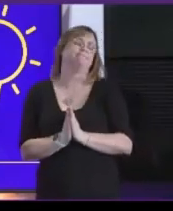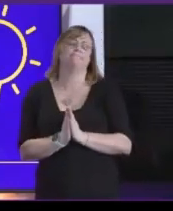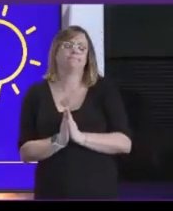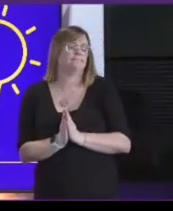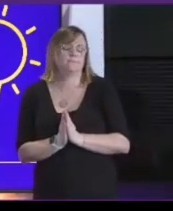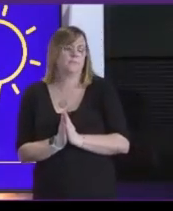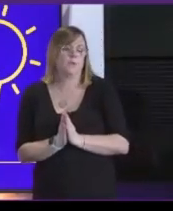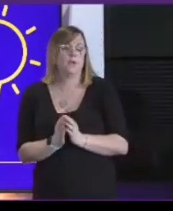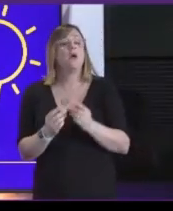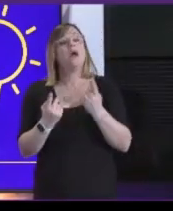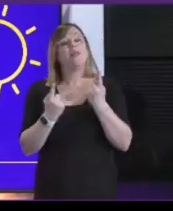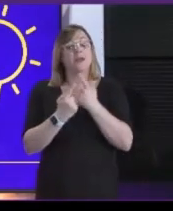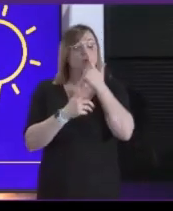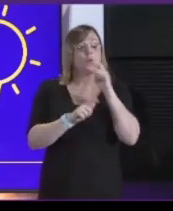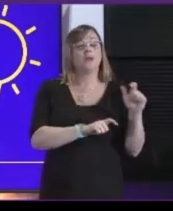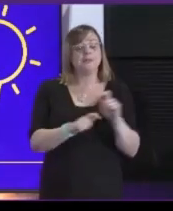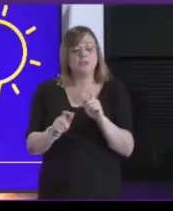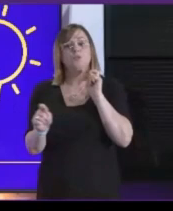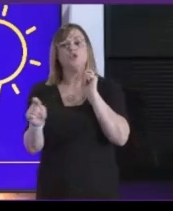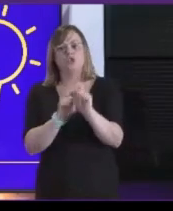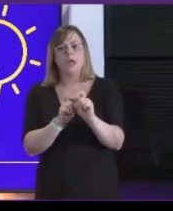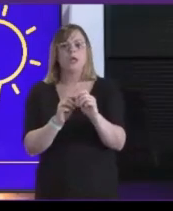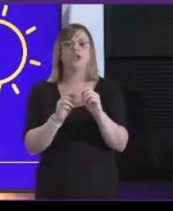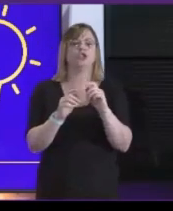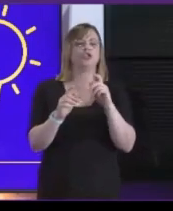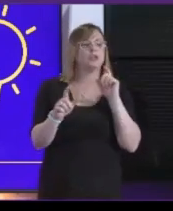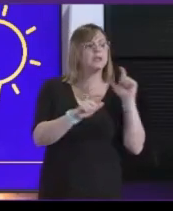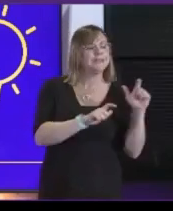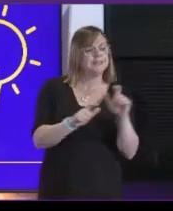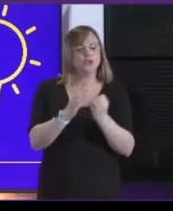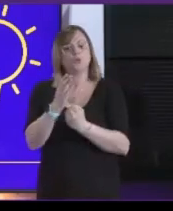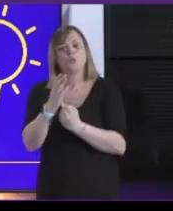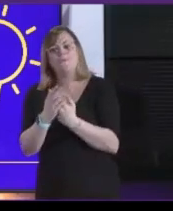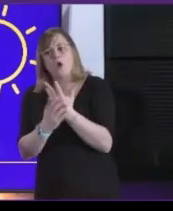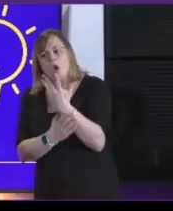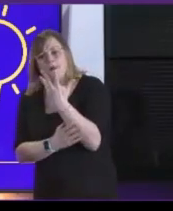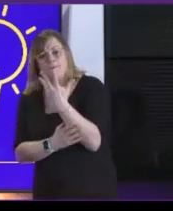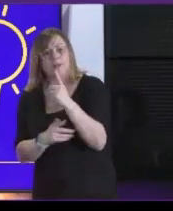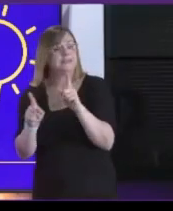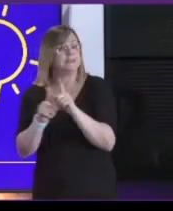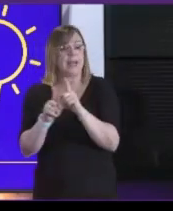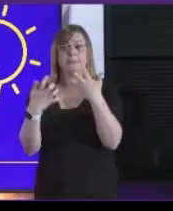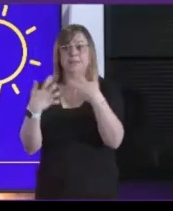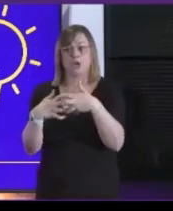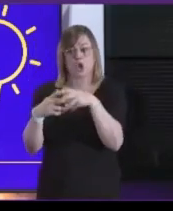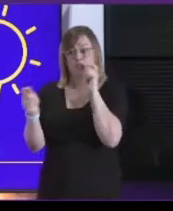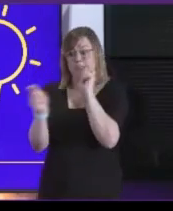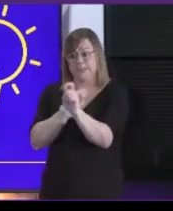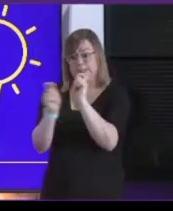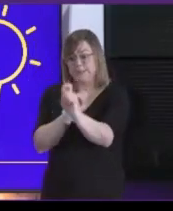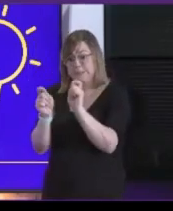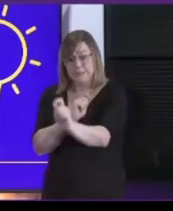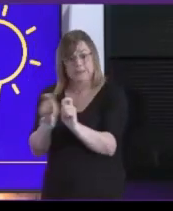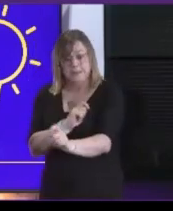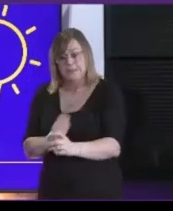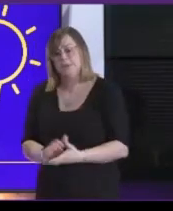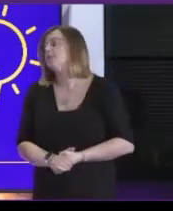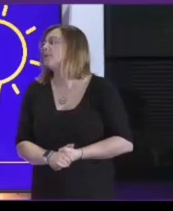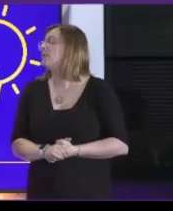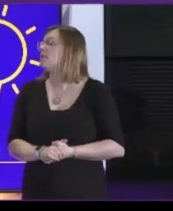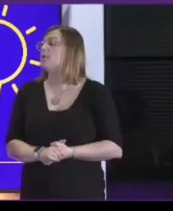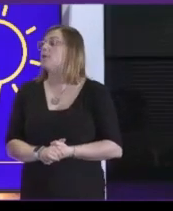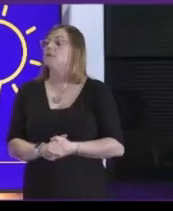And things will continue to change and evolve just as quickly as technology evolves. Well, thank you. Do we